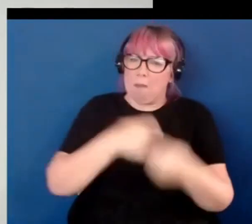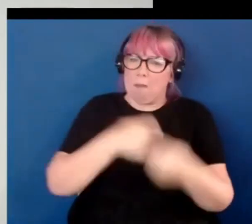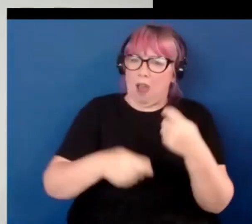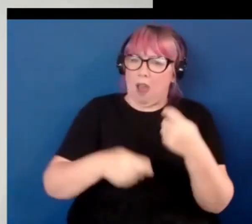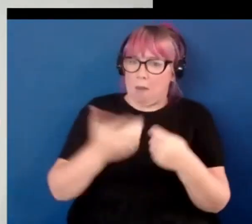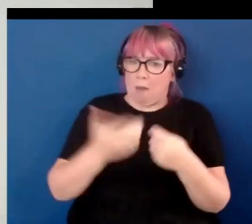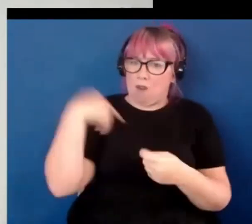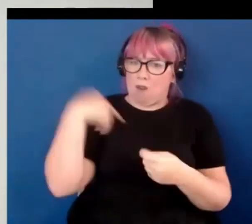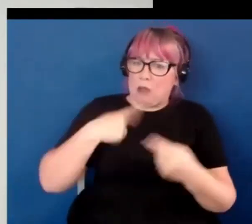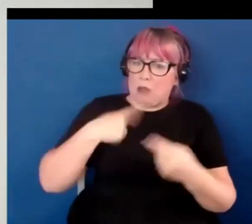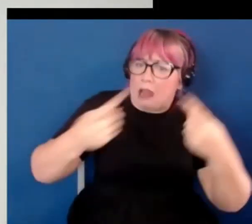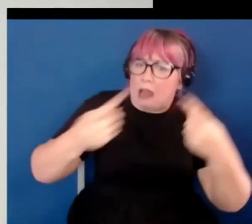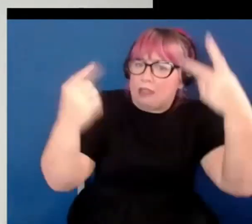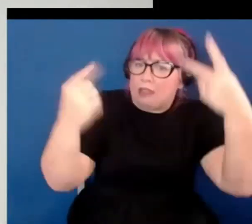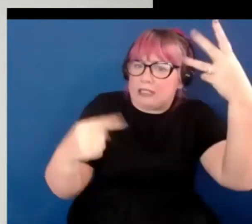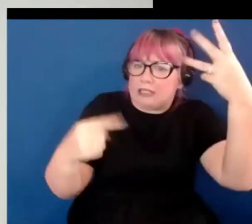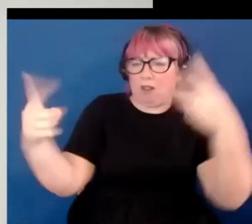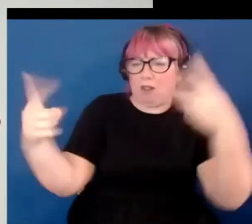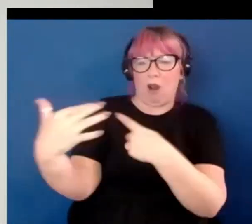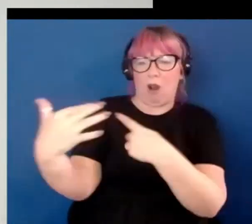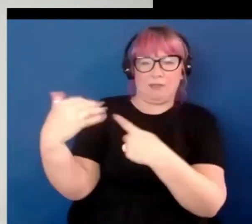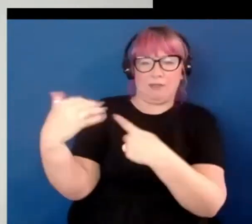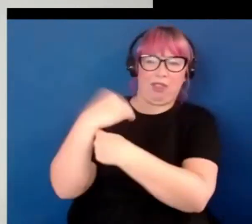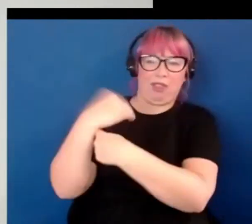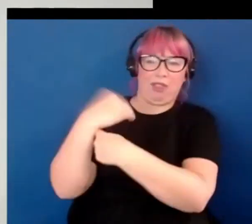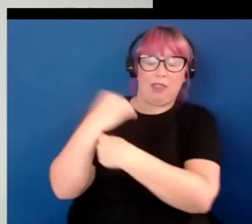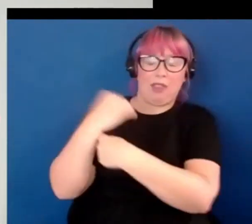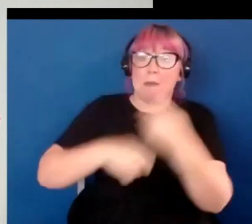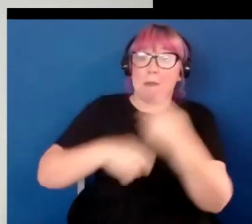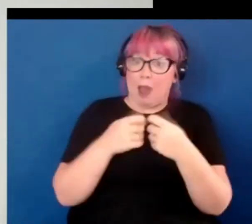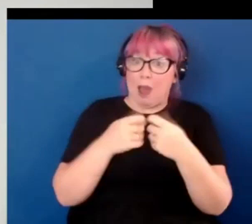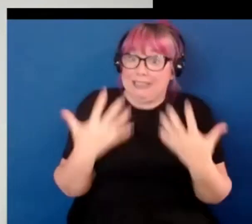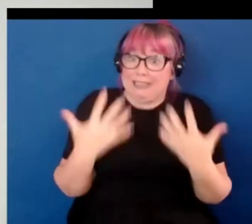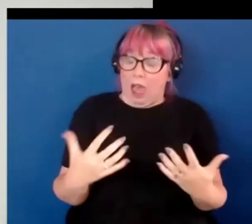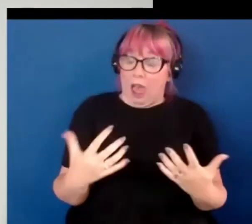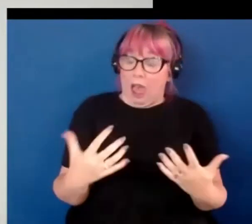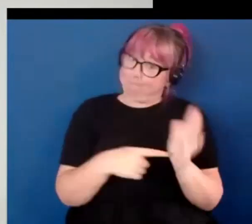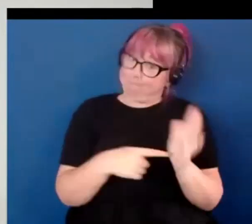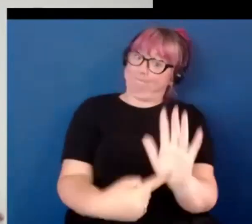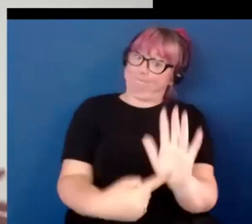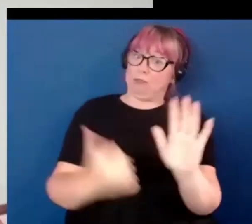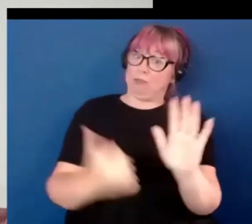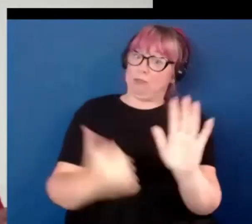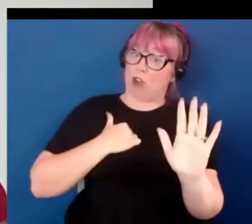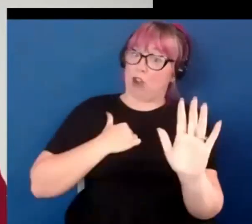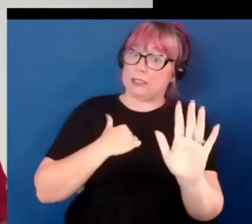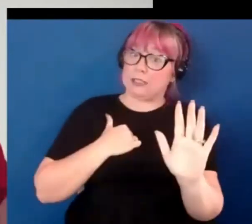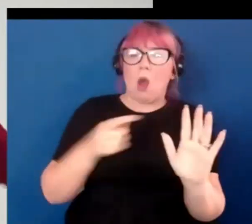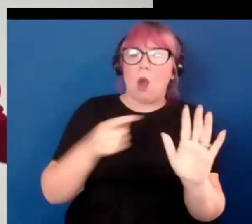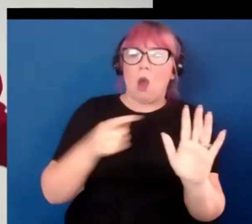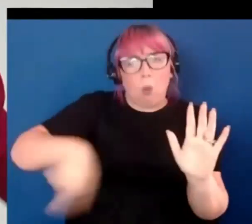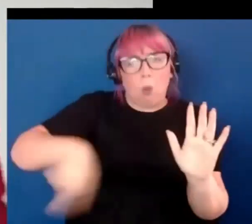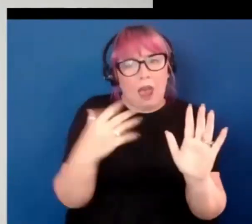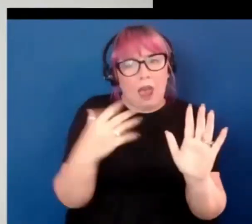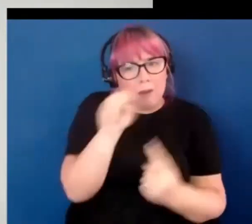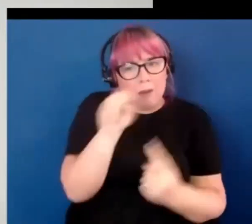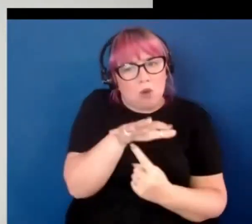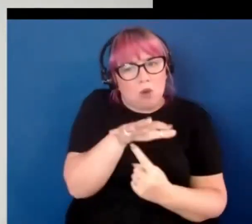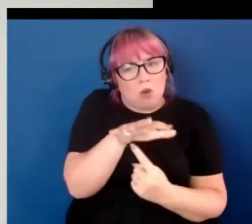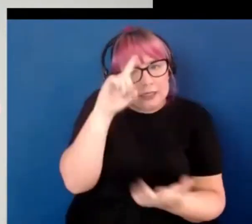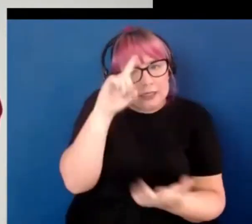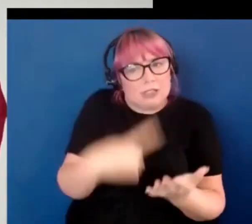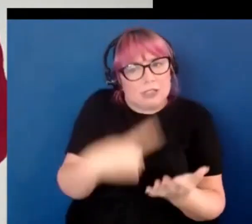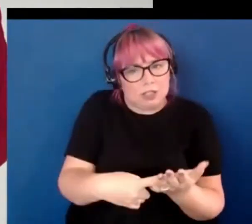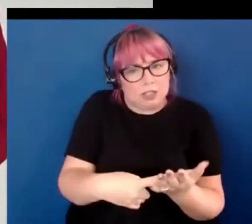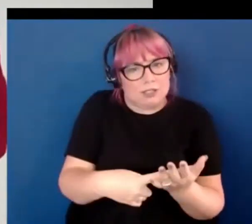Right now, we again have important decisions to make in the face of a crisis. Again, Greens know that something better than